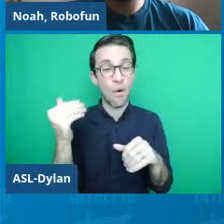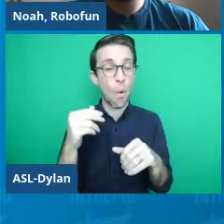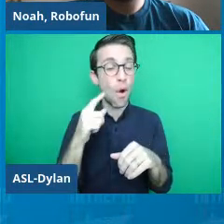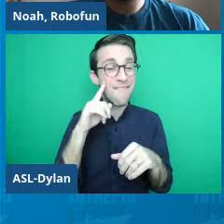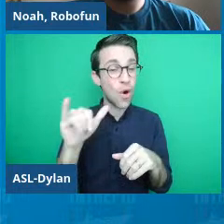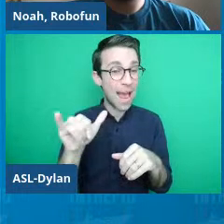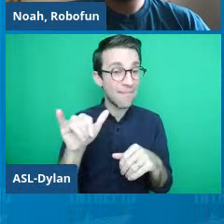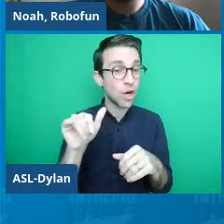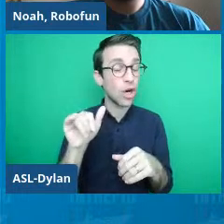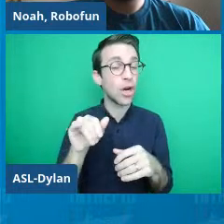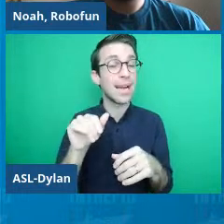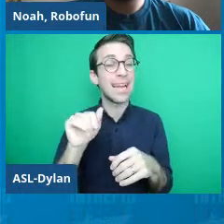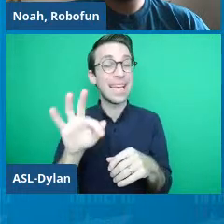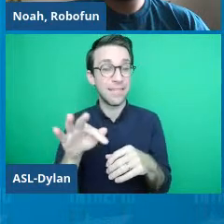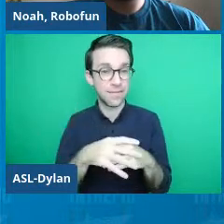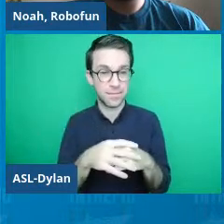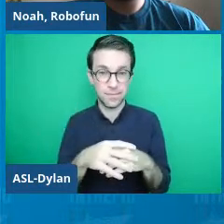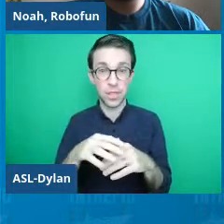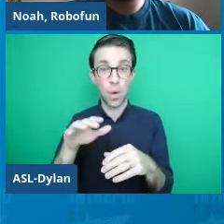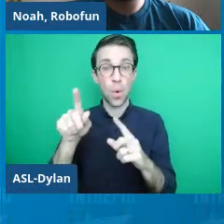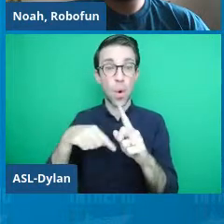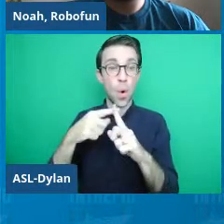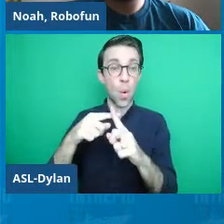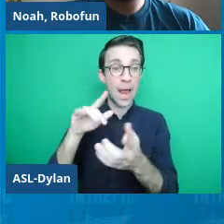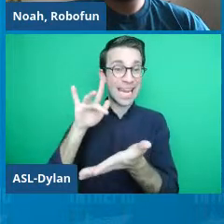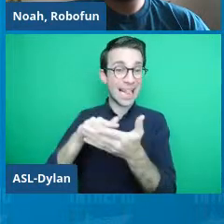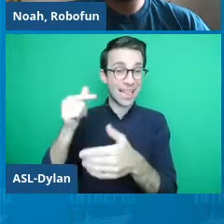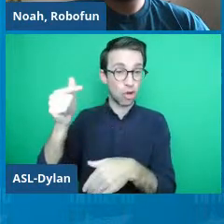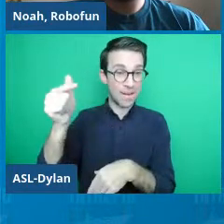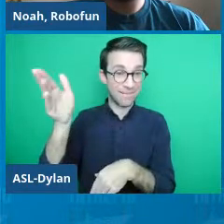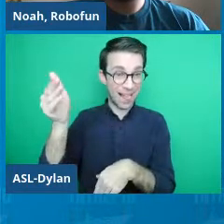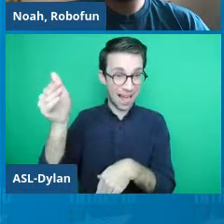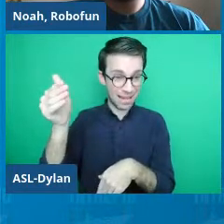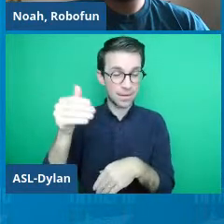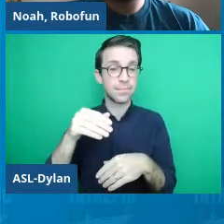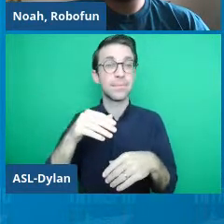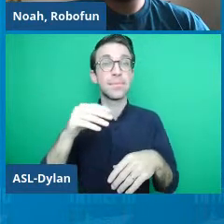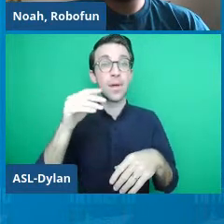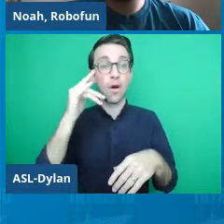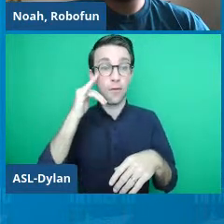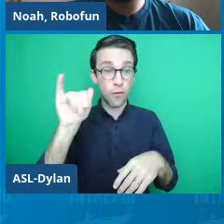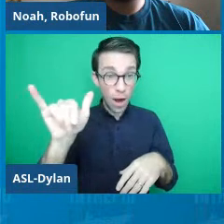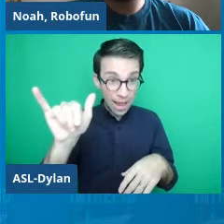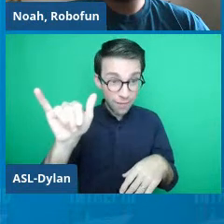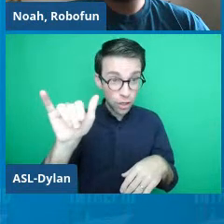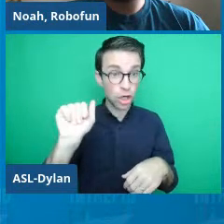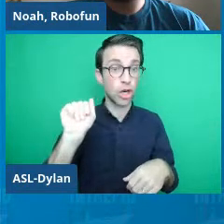clicked, forever if.